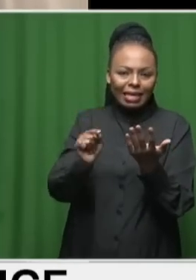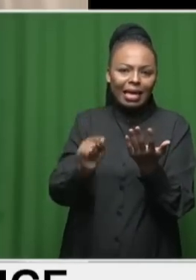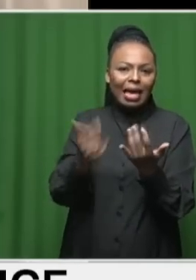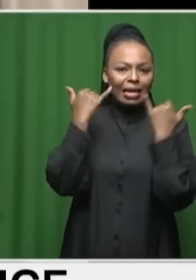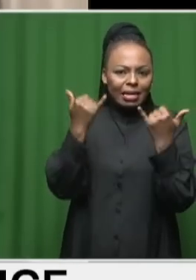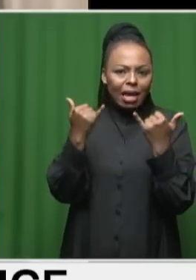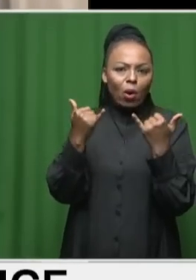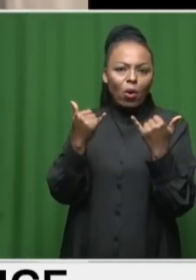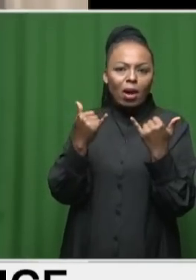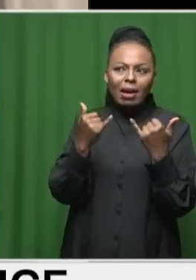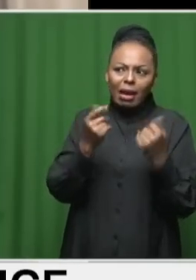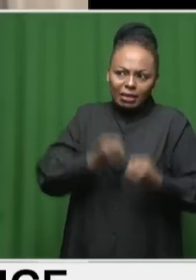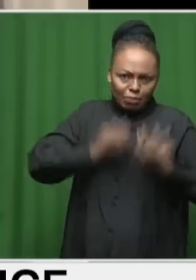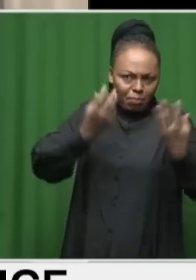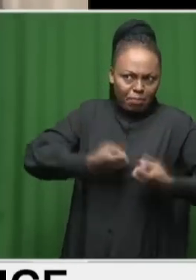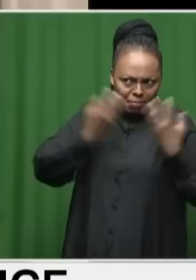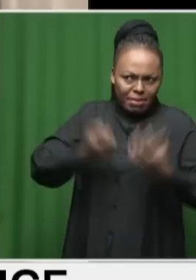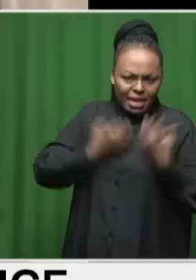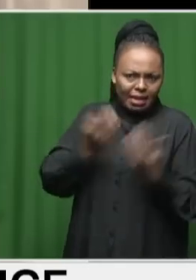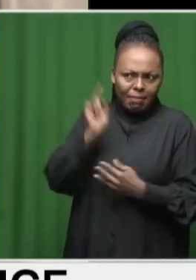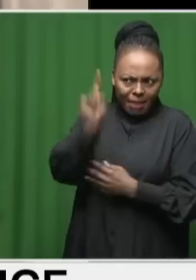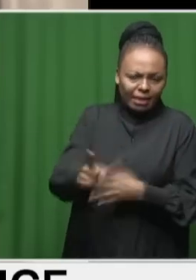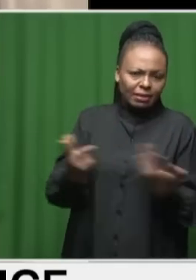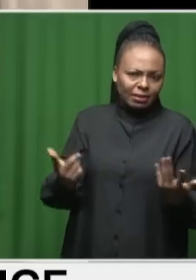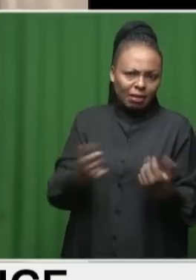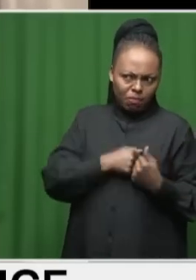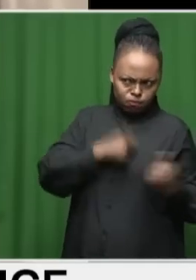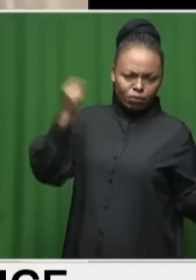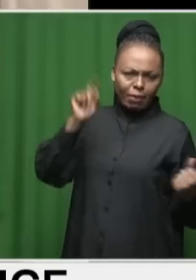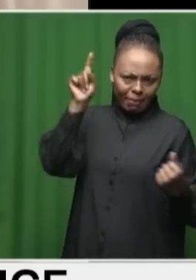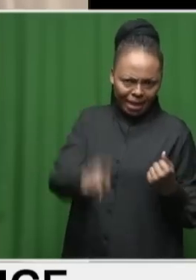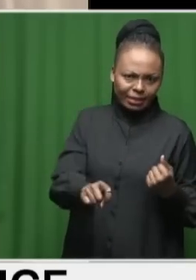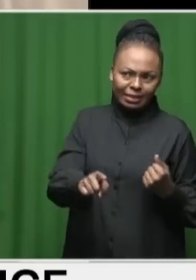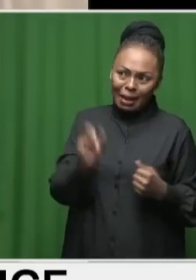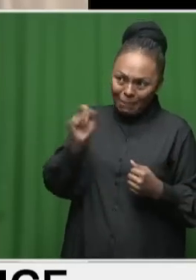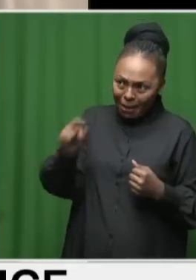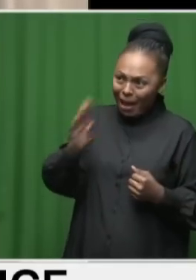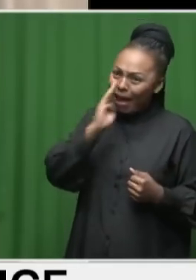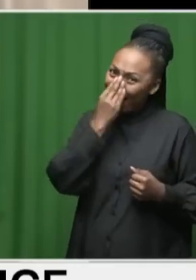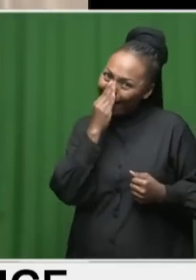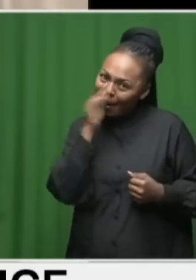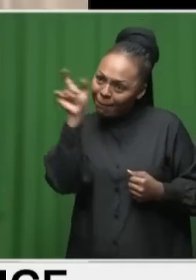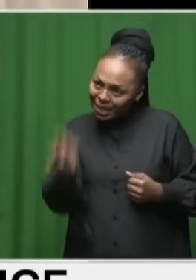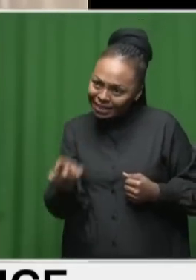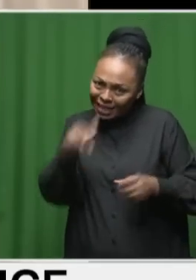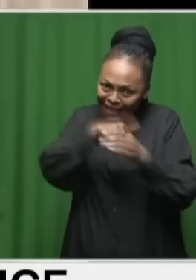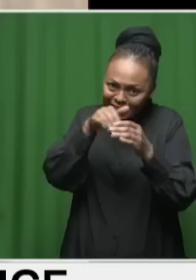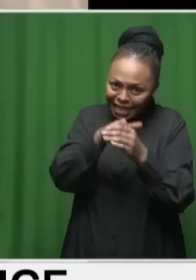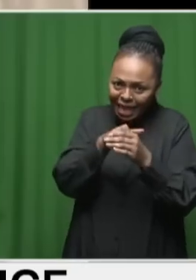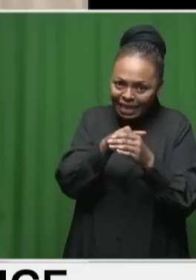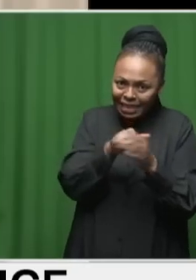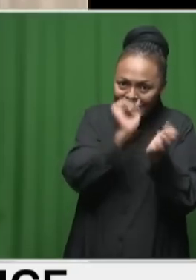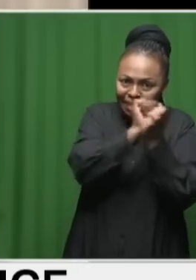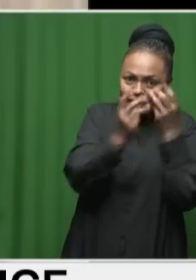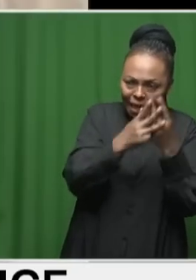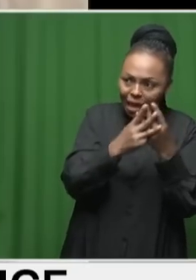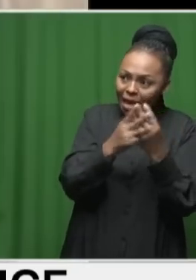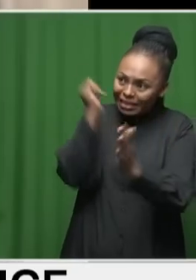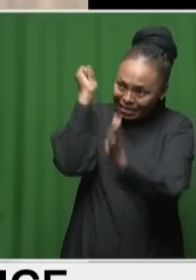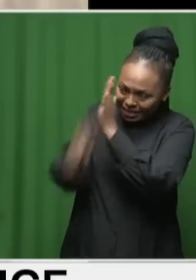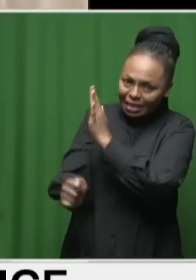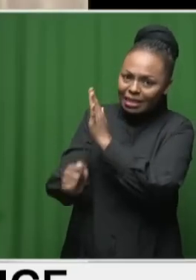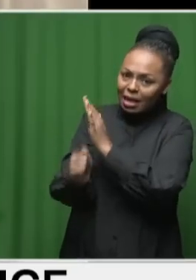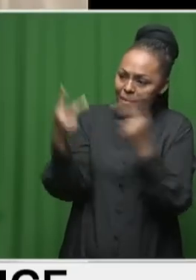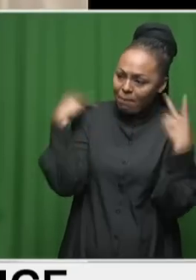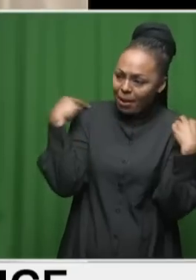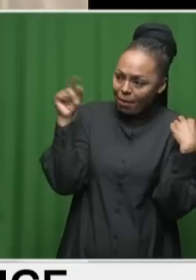up or speak out, then the very same gangsters in jail will then kill those wardens or step those